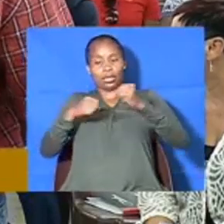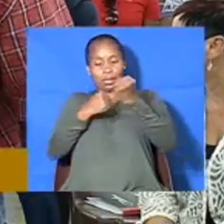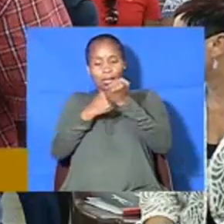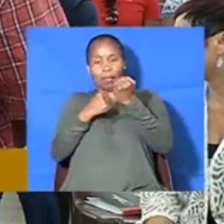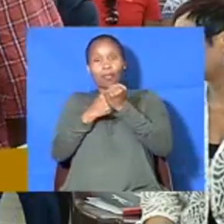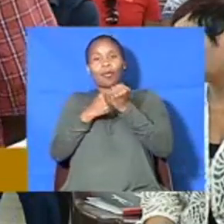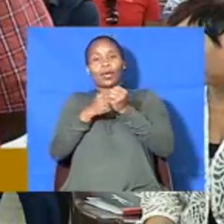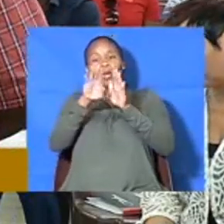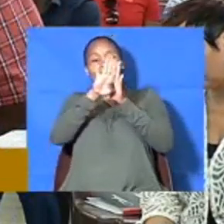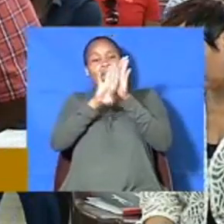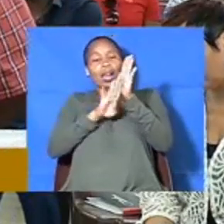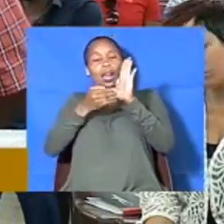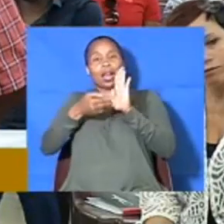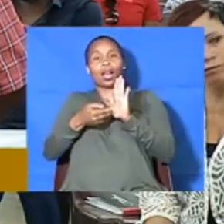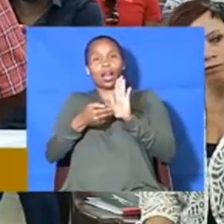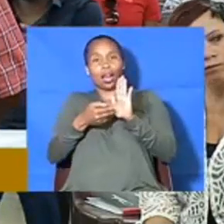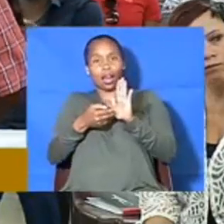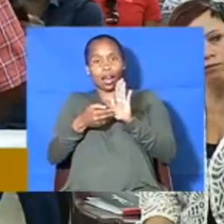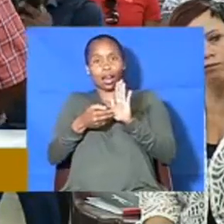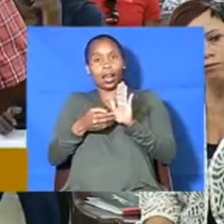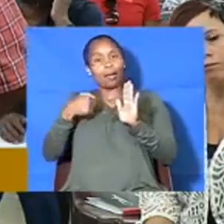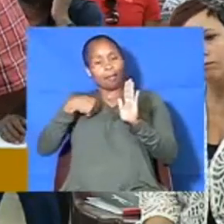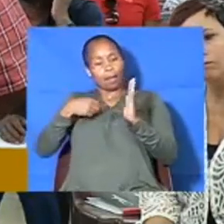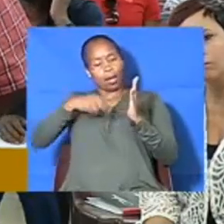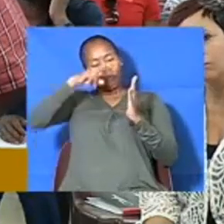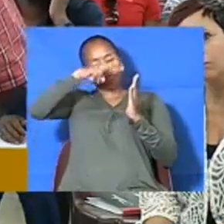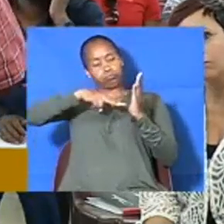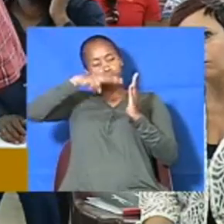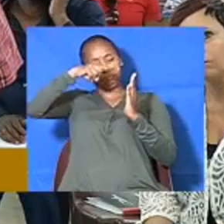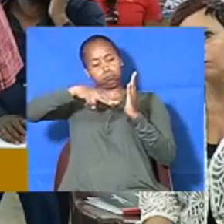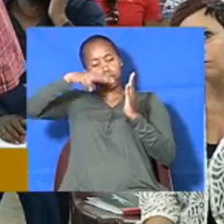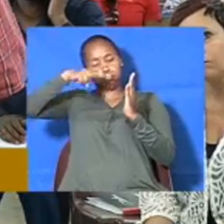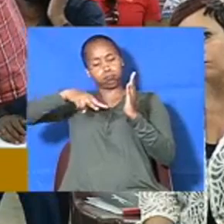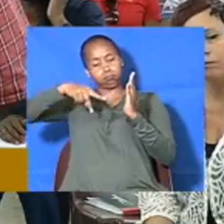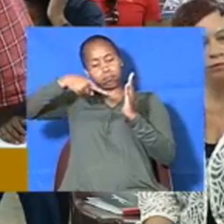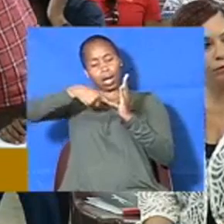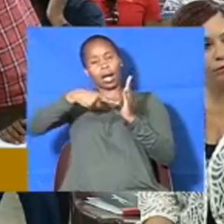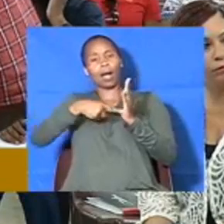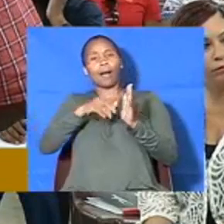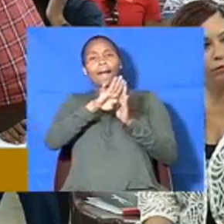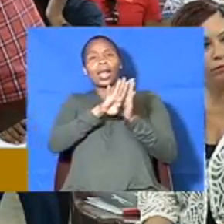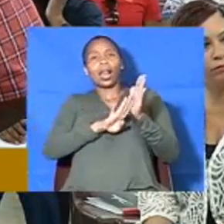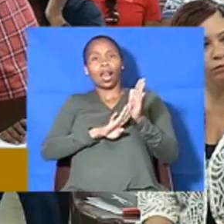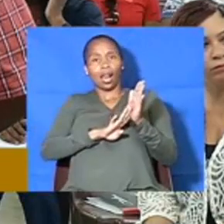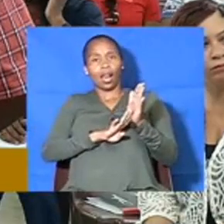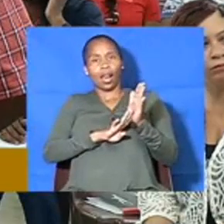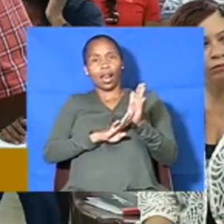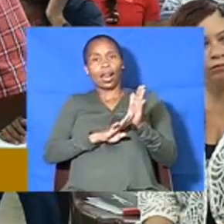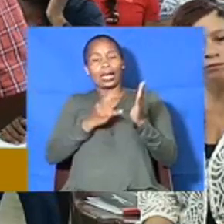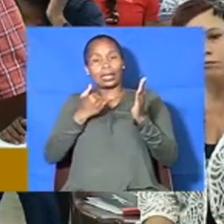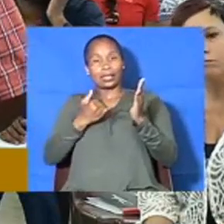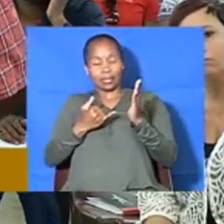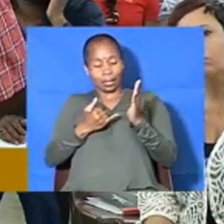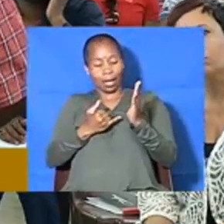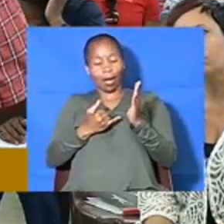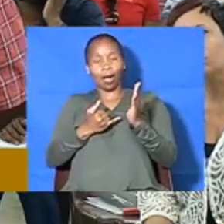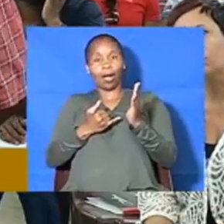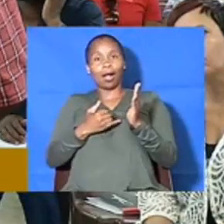take it very seriously, because it can reduce more than 40 billion that we are using to buy the medication.